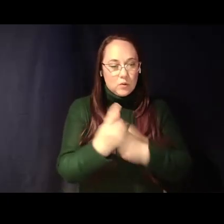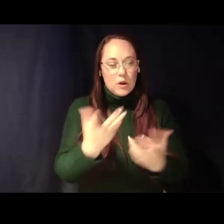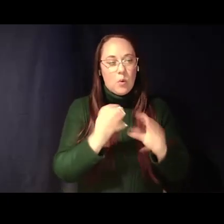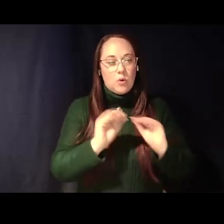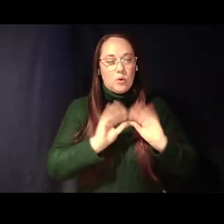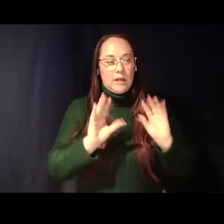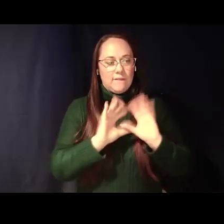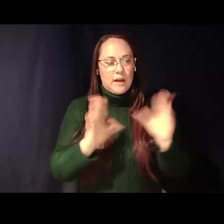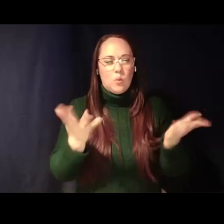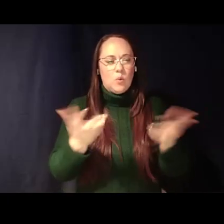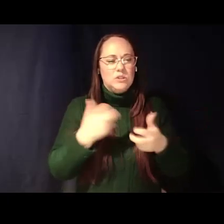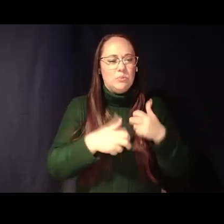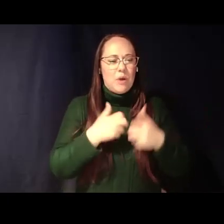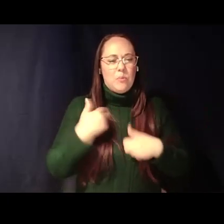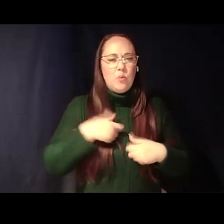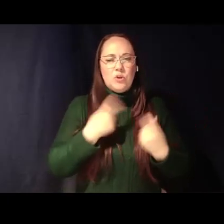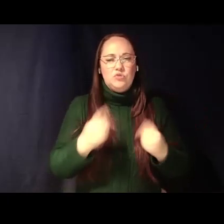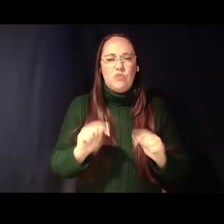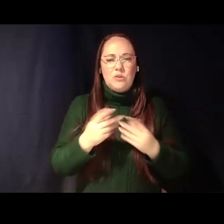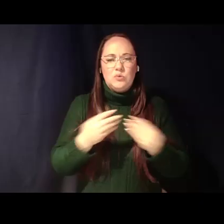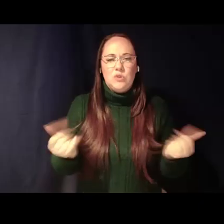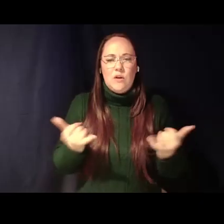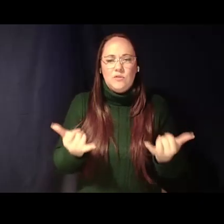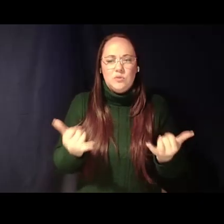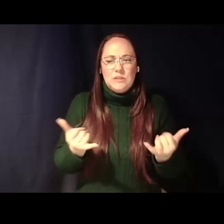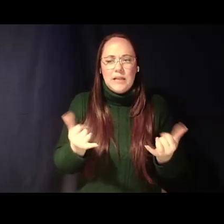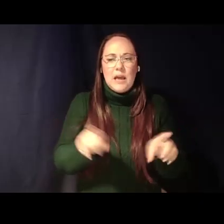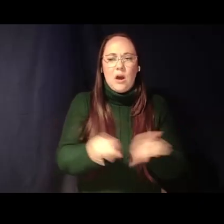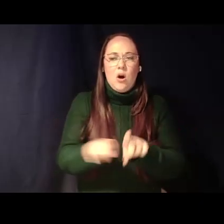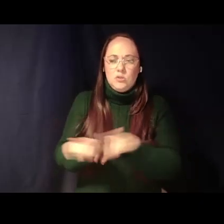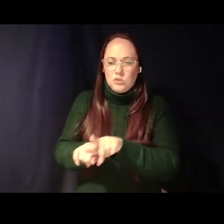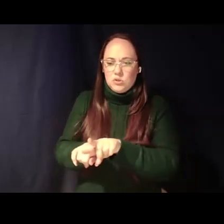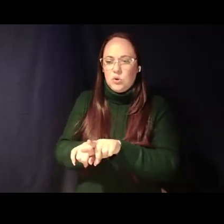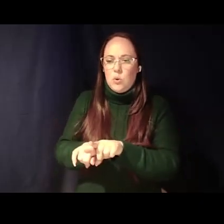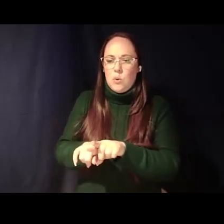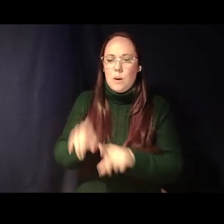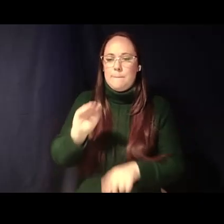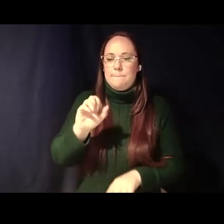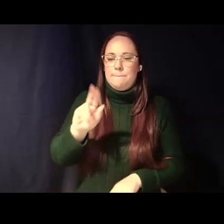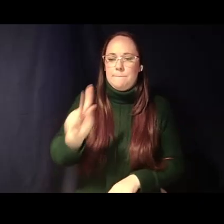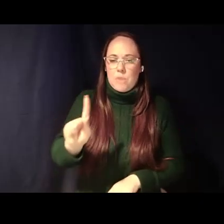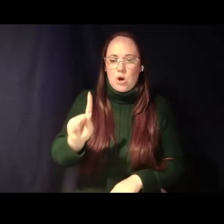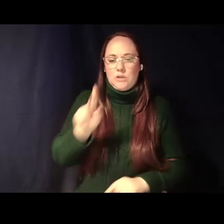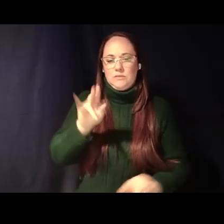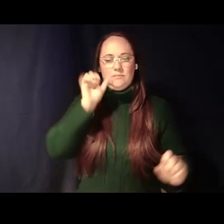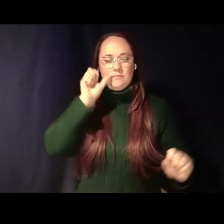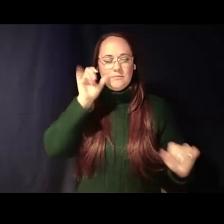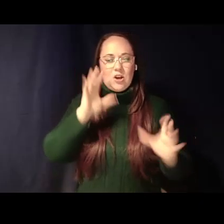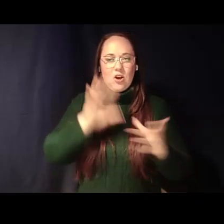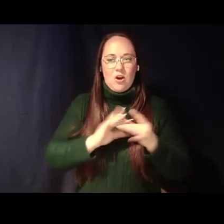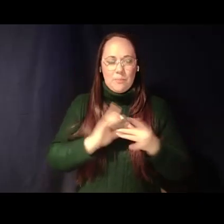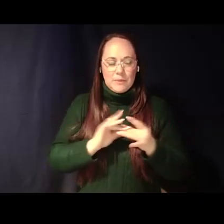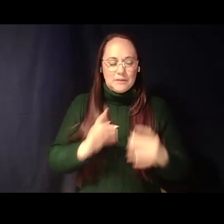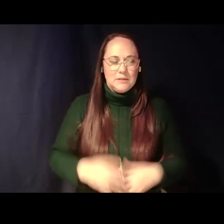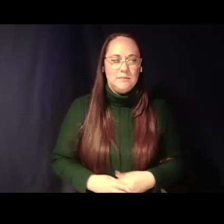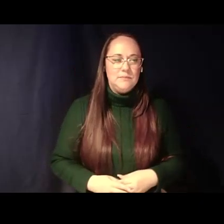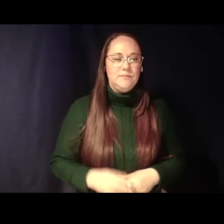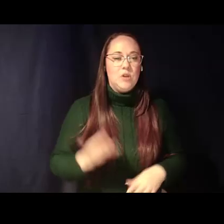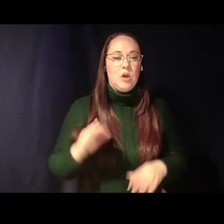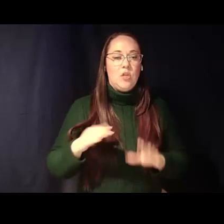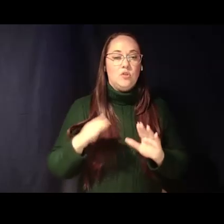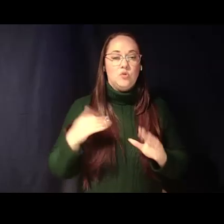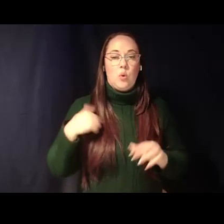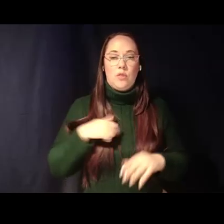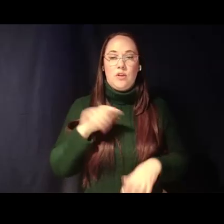clarify what's the problem we're trying to solve in addition to Mark's spectacular comments there. So our trend over the last